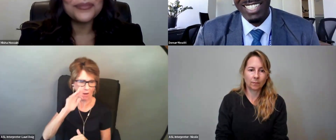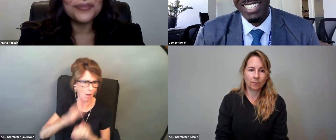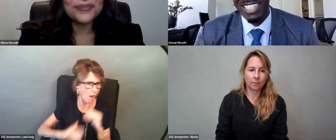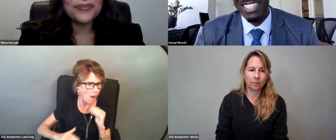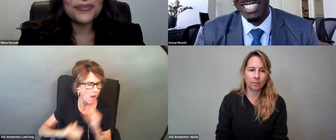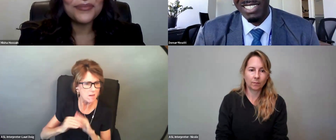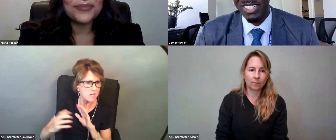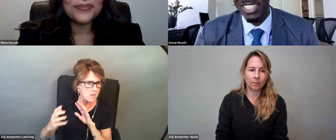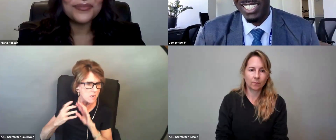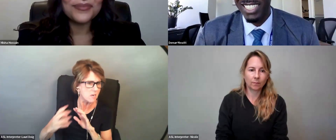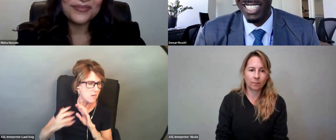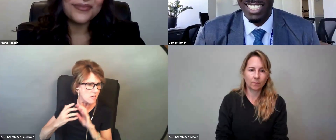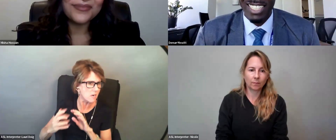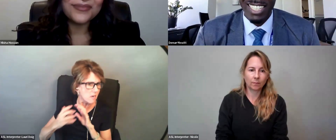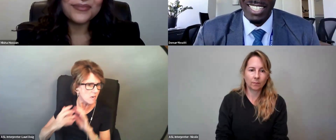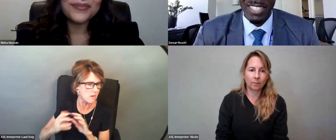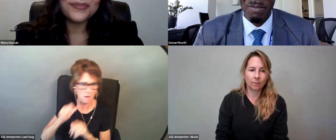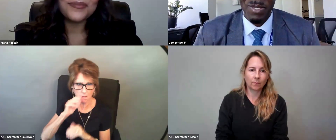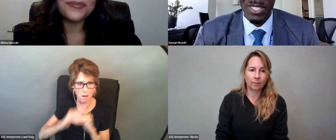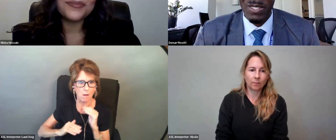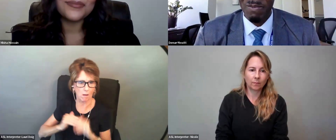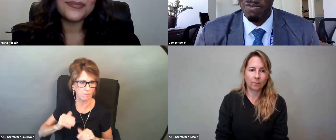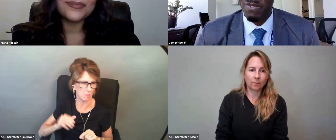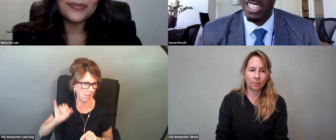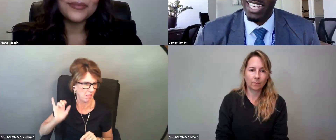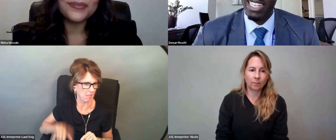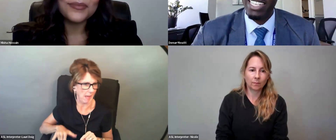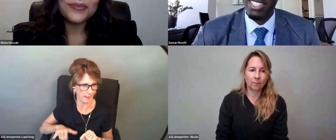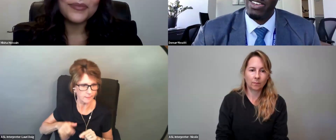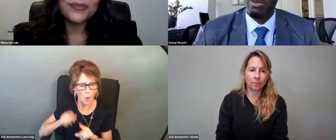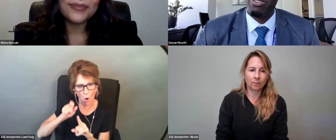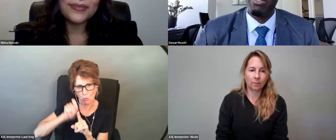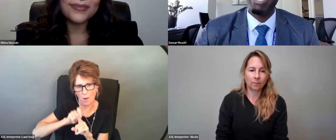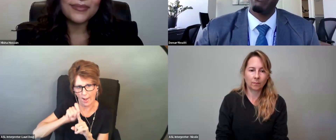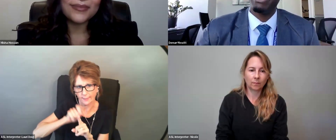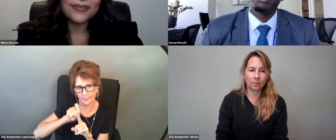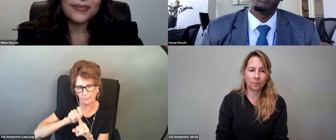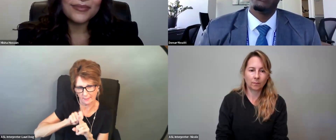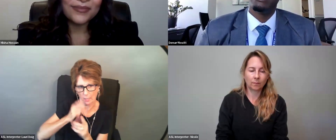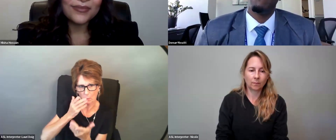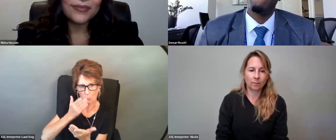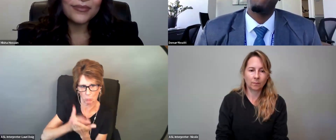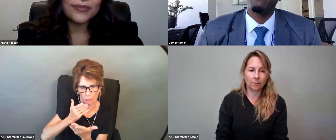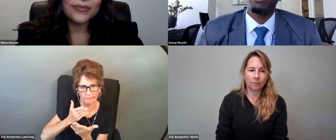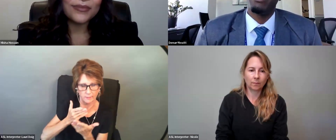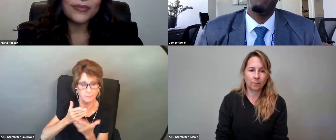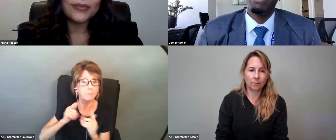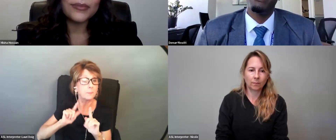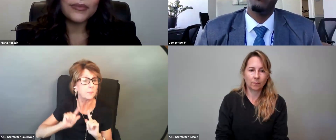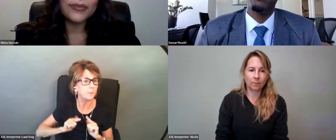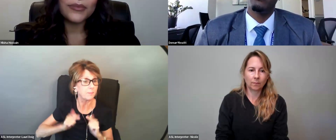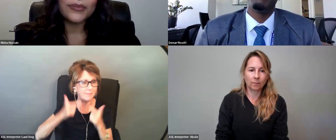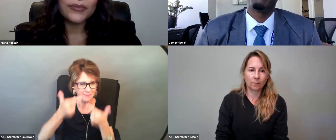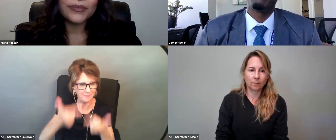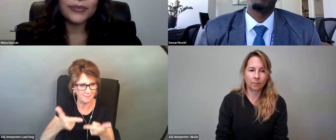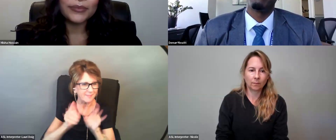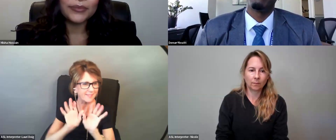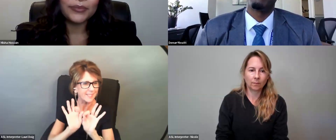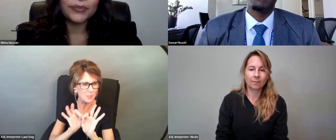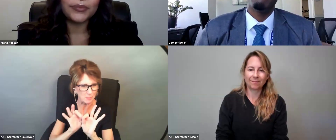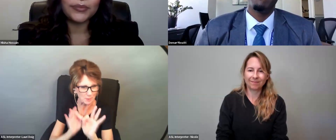Difficult. Yeah, and difficult. So that is how you prove harassment. Now, I want to flag for you